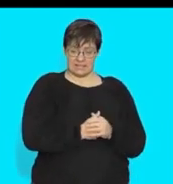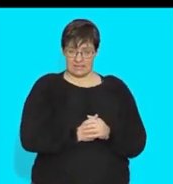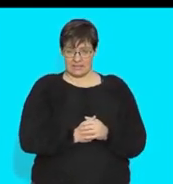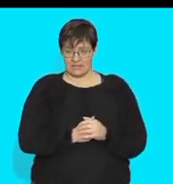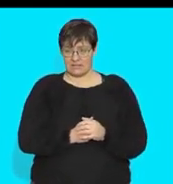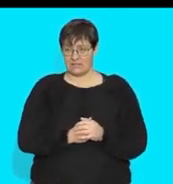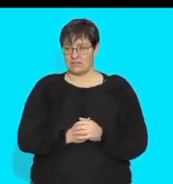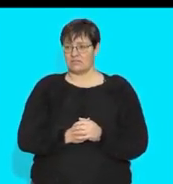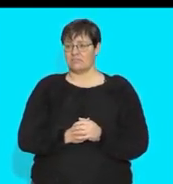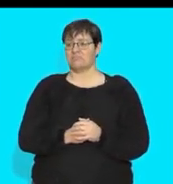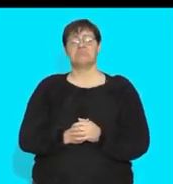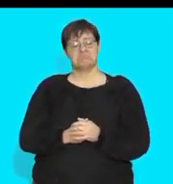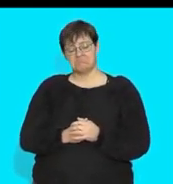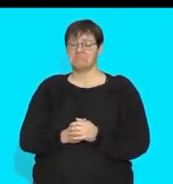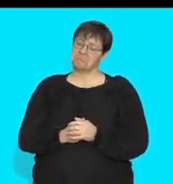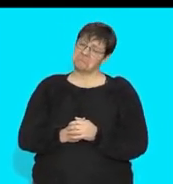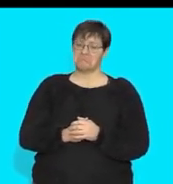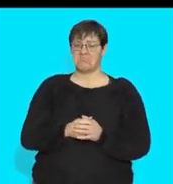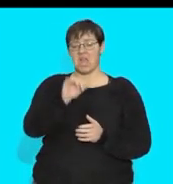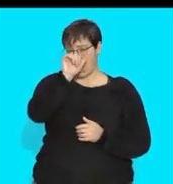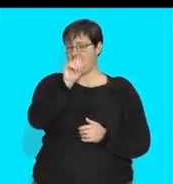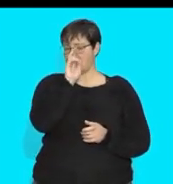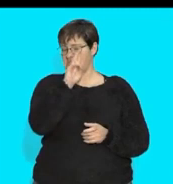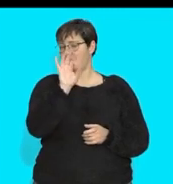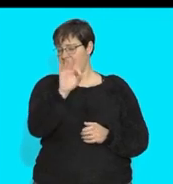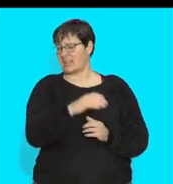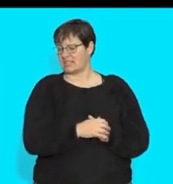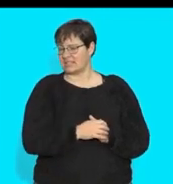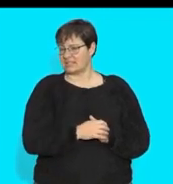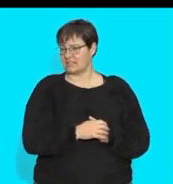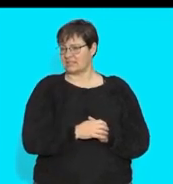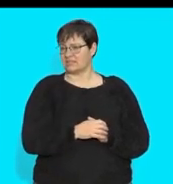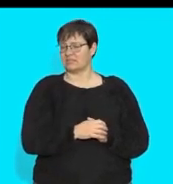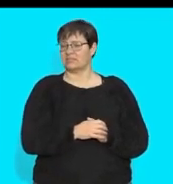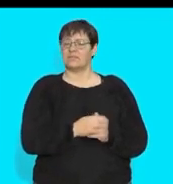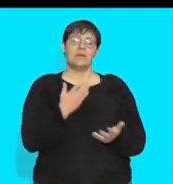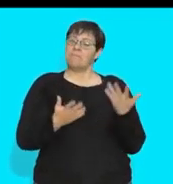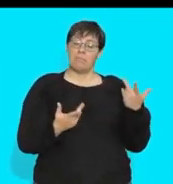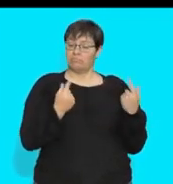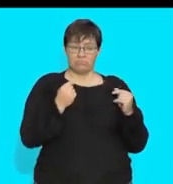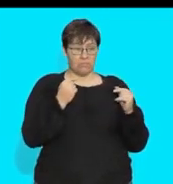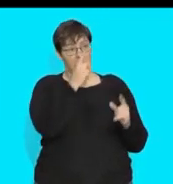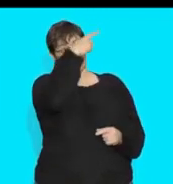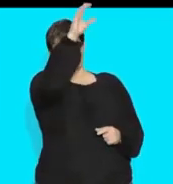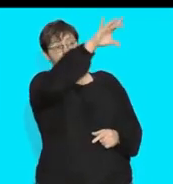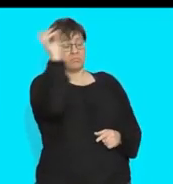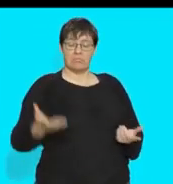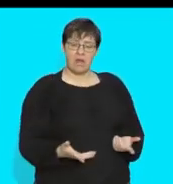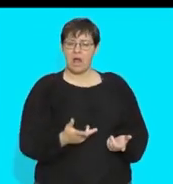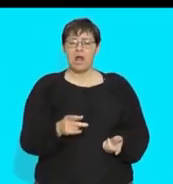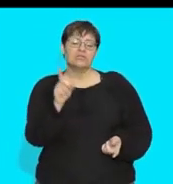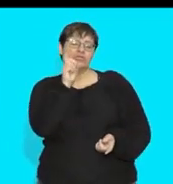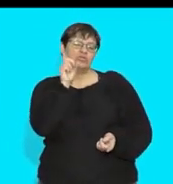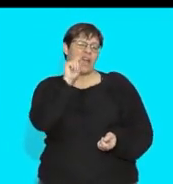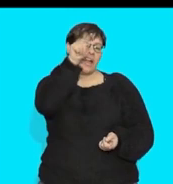exhalation, it relaxes. So, I've got to number A, and I've already seen that it's correct. But what do? Right, I always